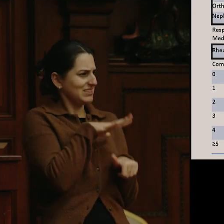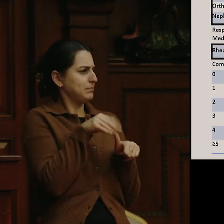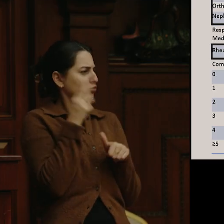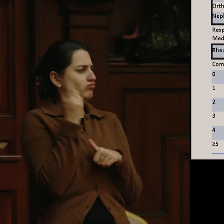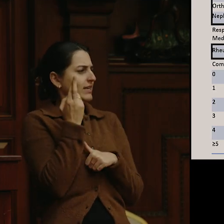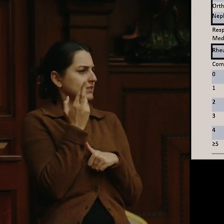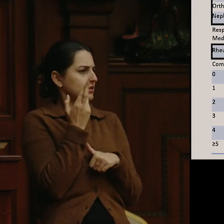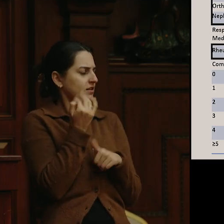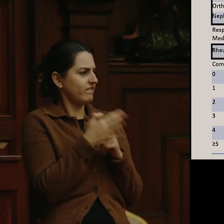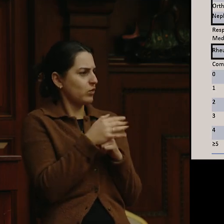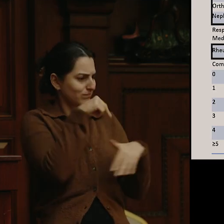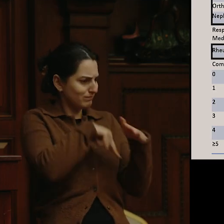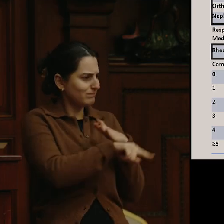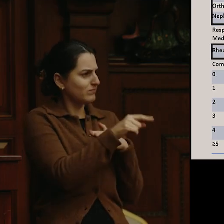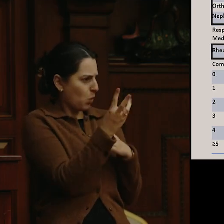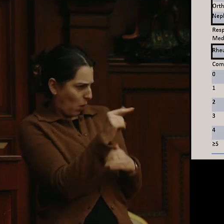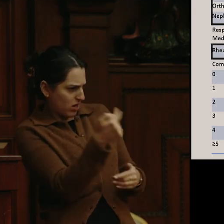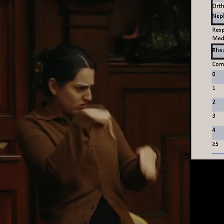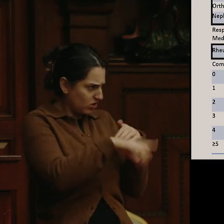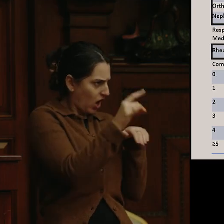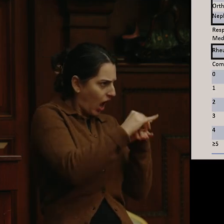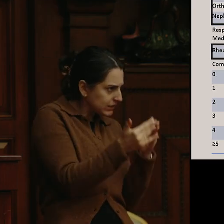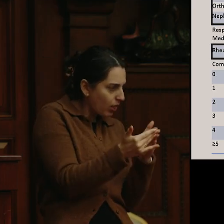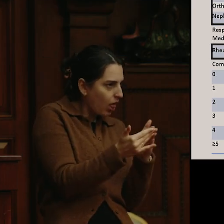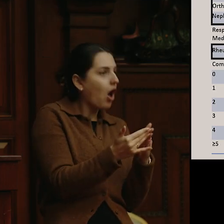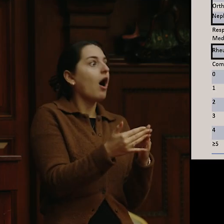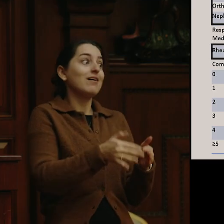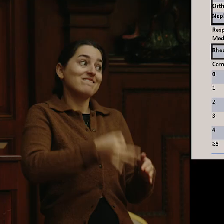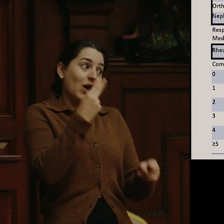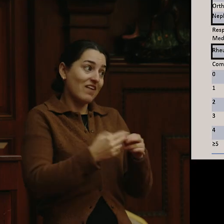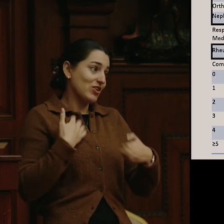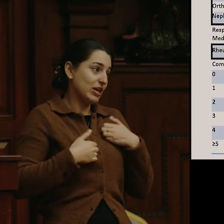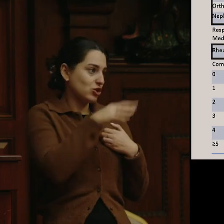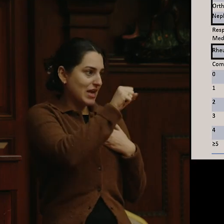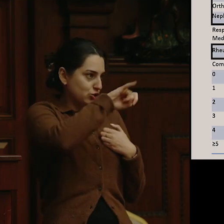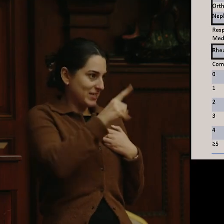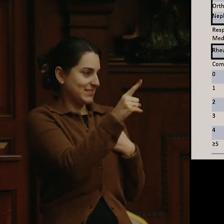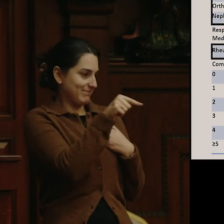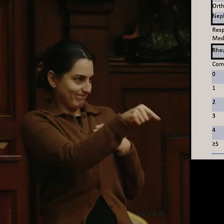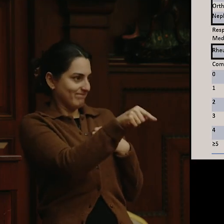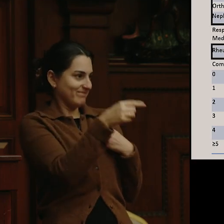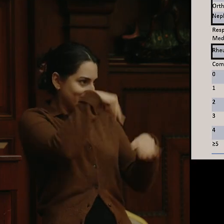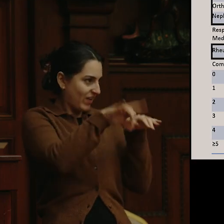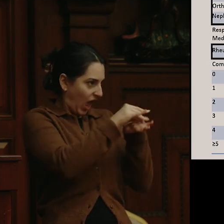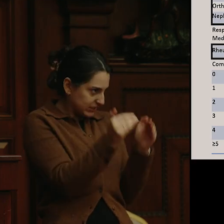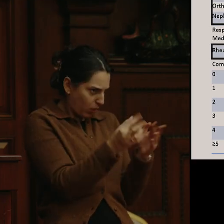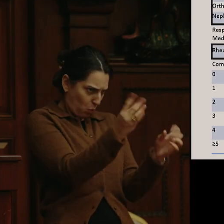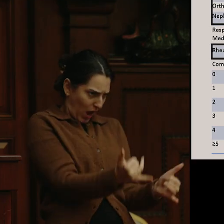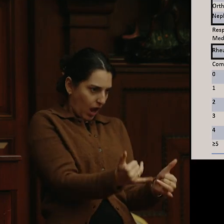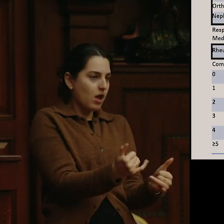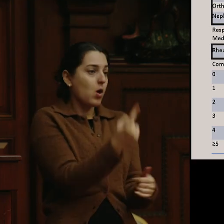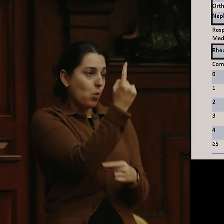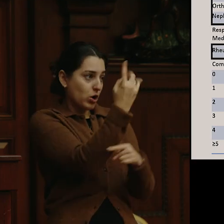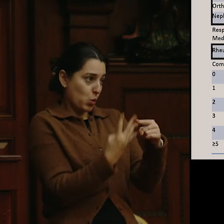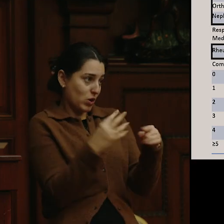the admission happened under, we saw an interesting finding that actually for Sjögren's disease hospitalizations, about a